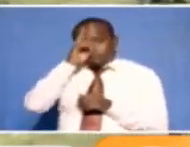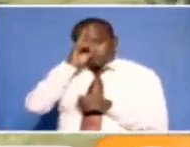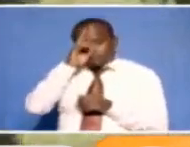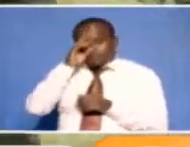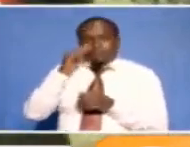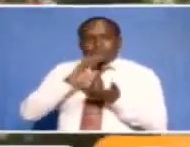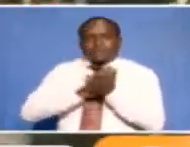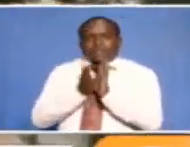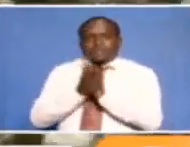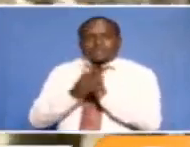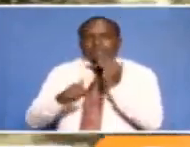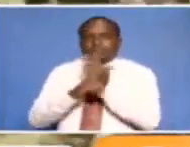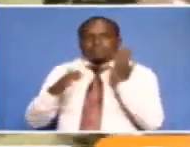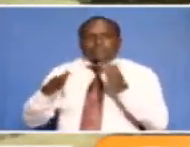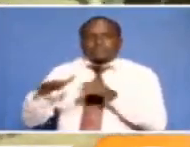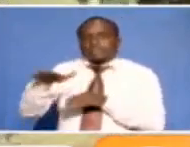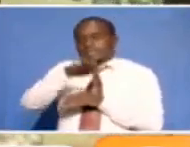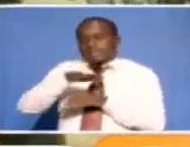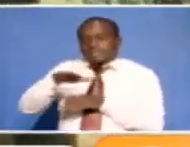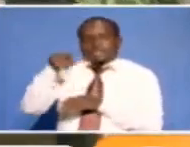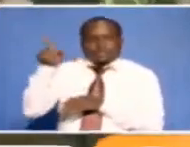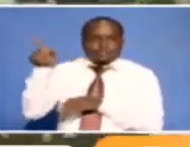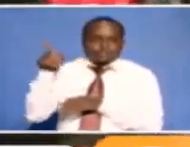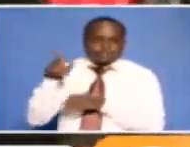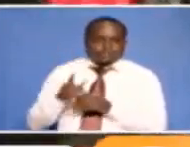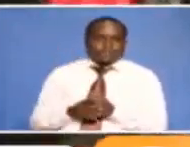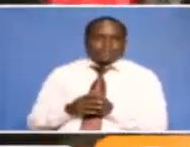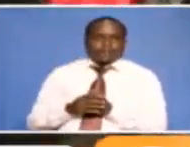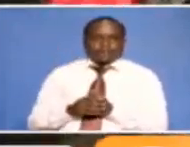face in the hostile area of Olposimoru.